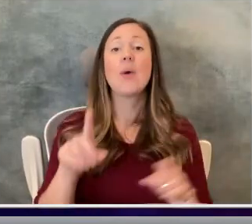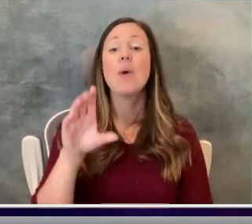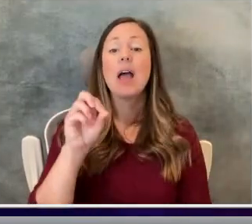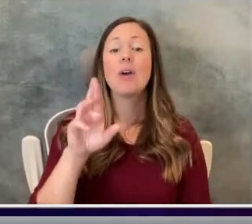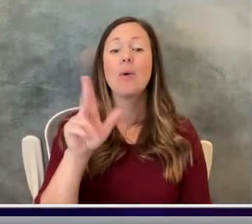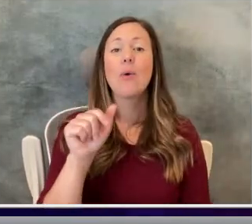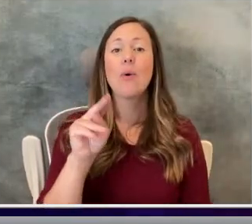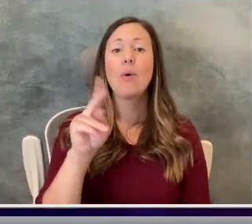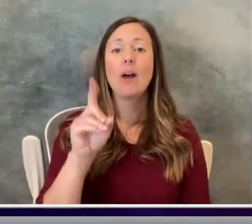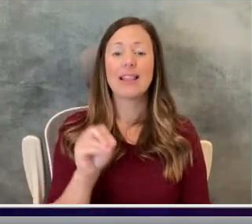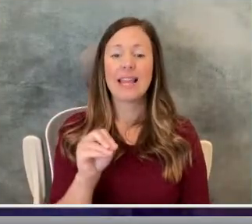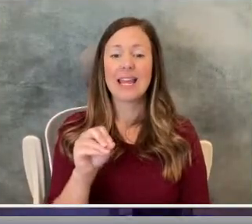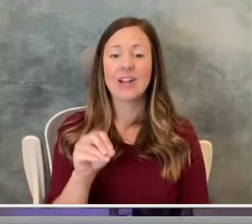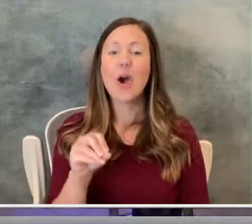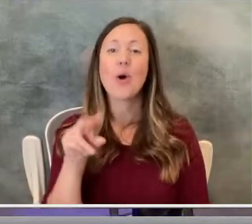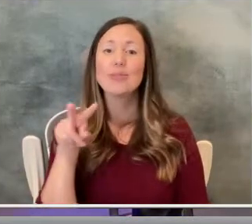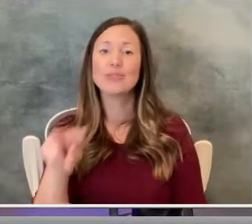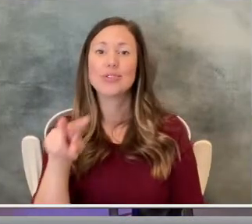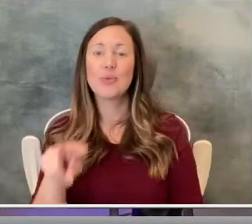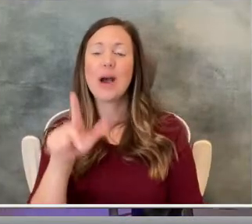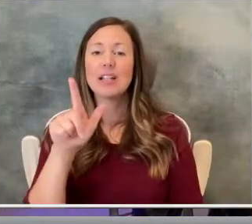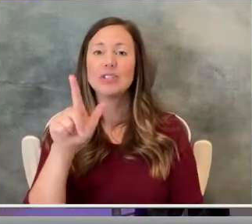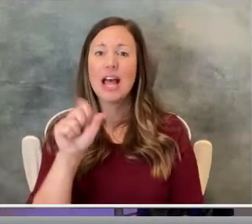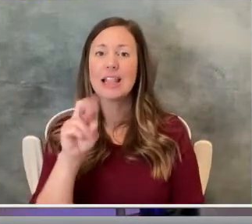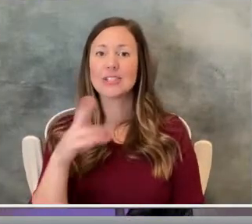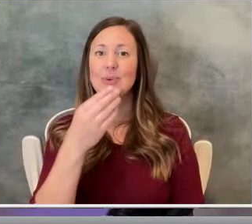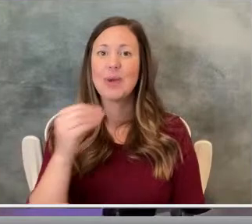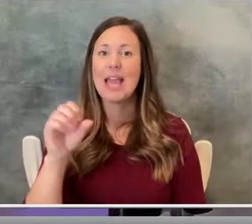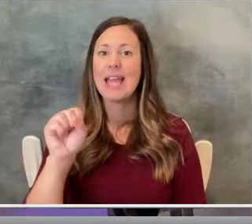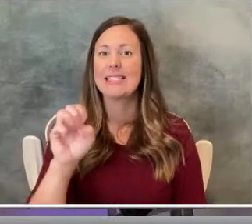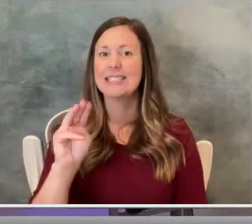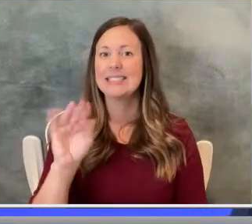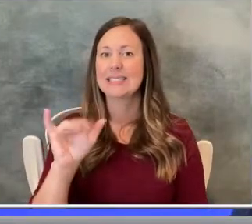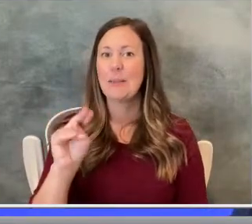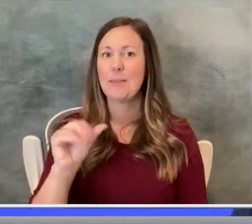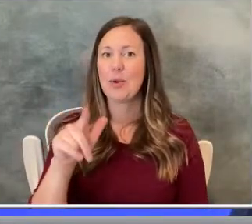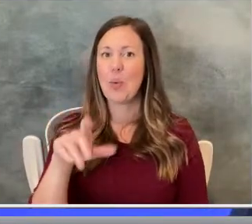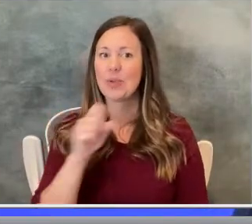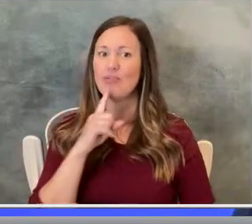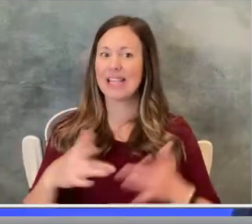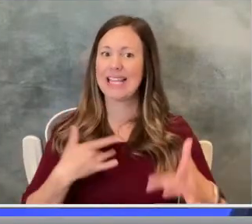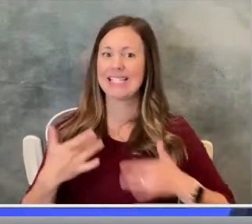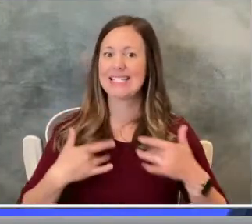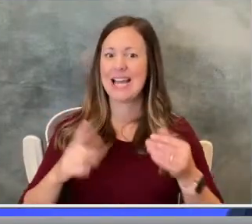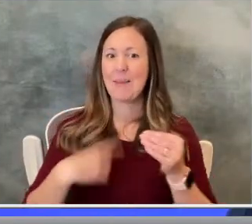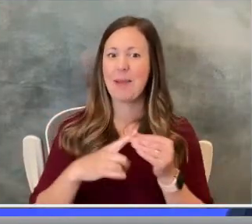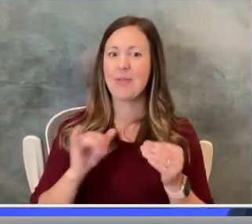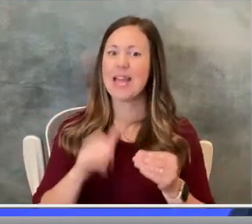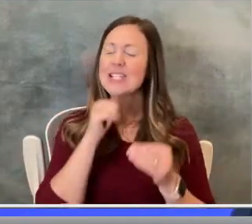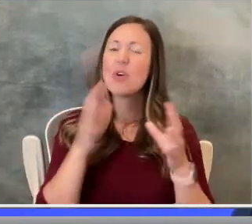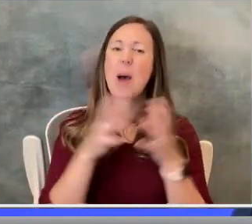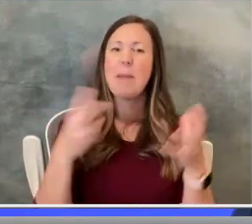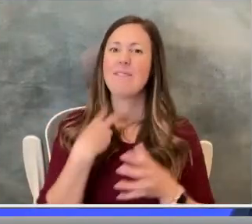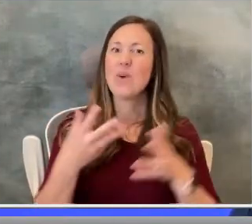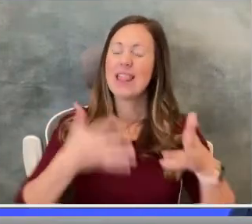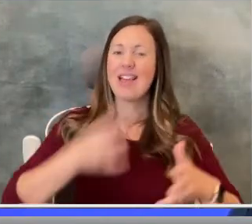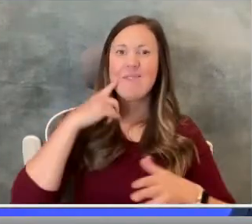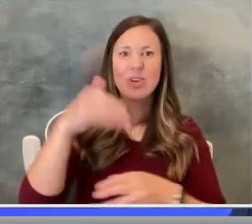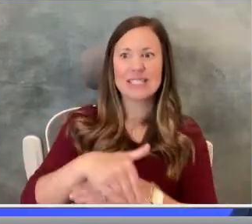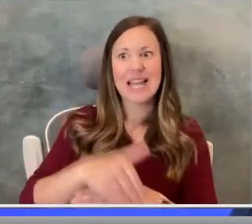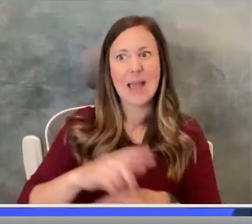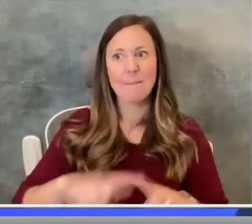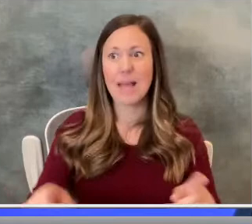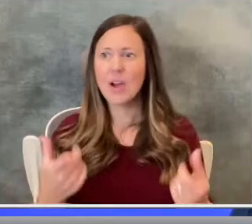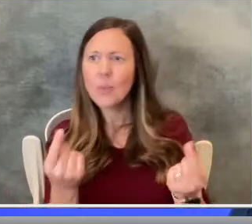beat up on LSU, so pretty excited about that. So I don't have much left for tonight. Yeah, so what are you going to do tonight? Just going to sit in a